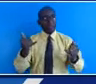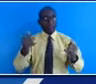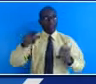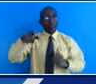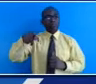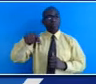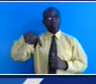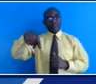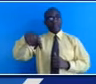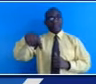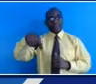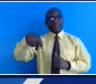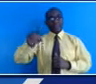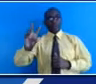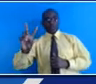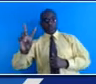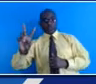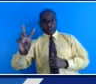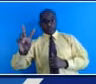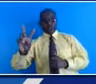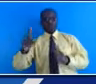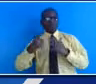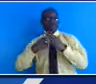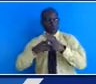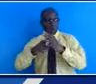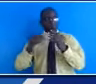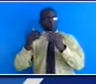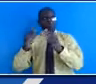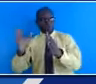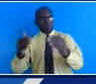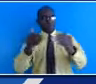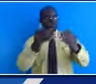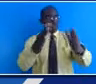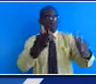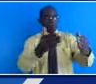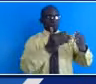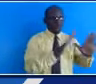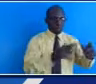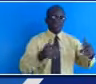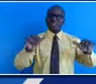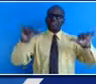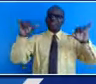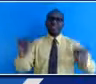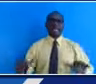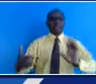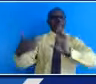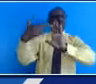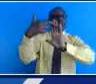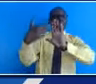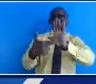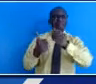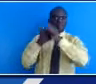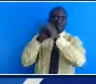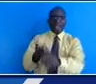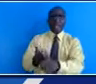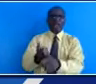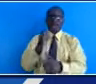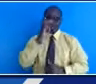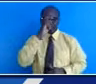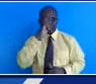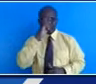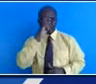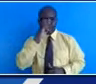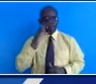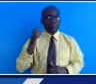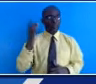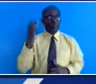kids' store altogether now in Mount Kisco area. That store can open. There'll be restrictions. It won't be quite the way it